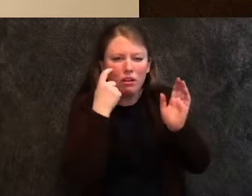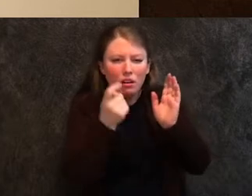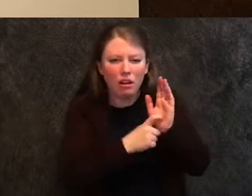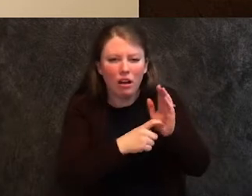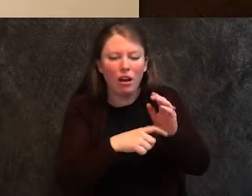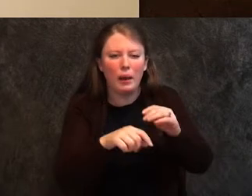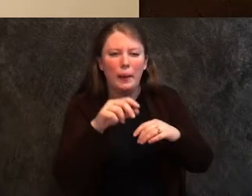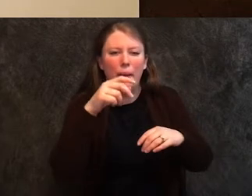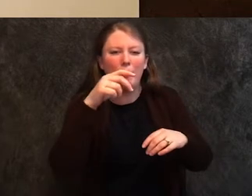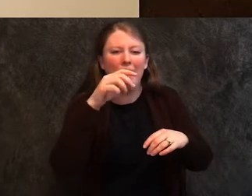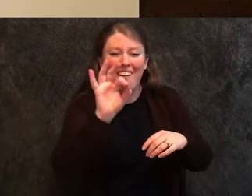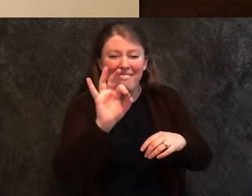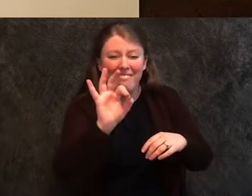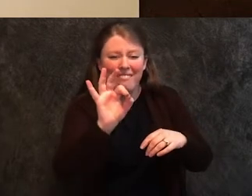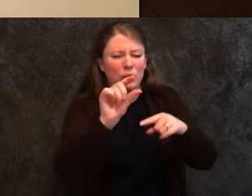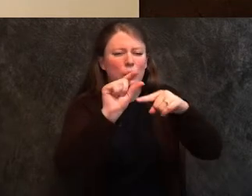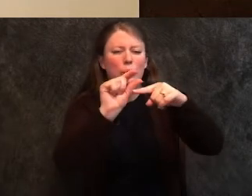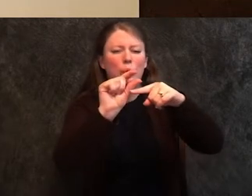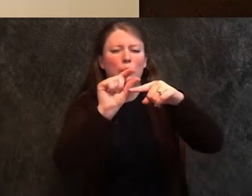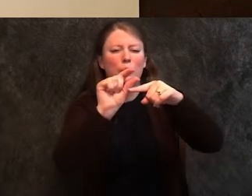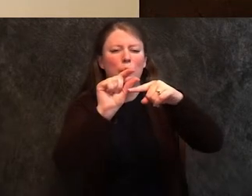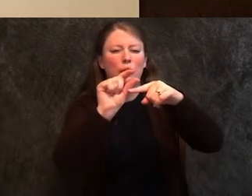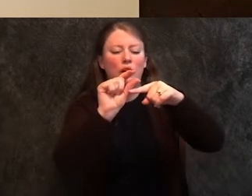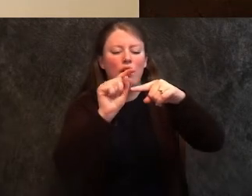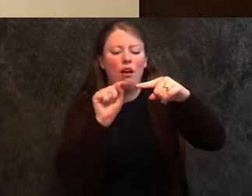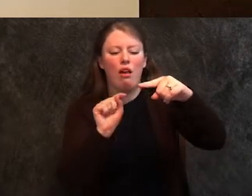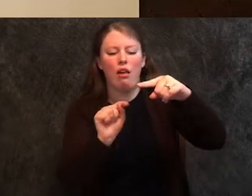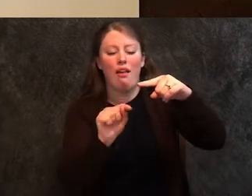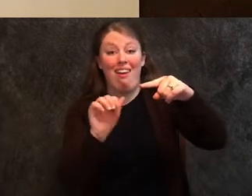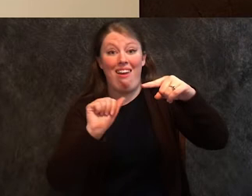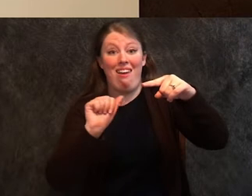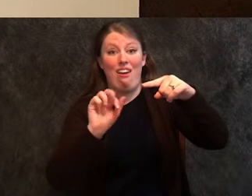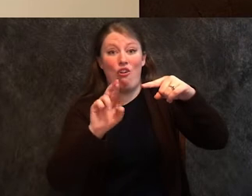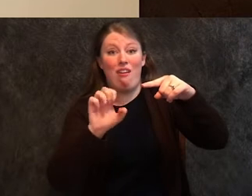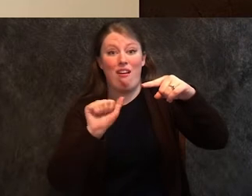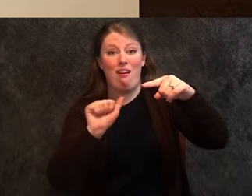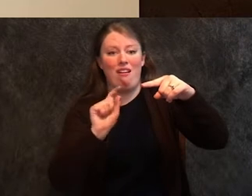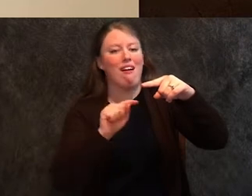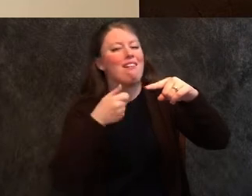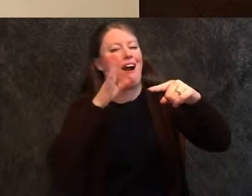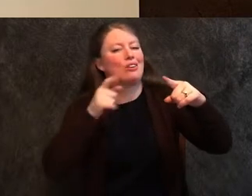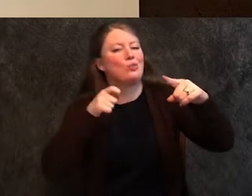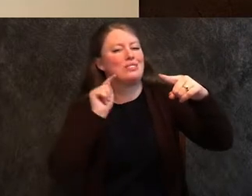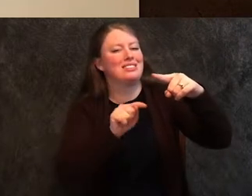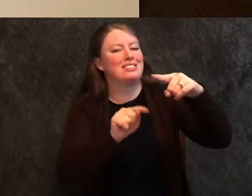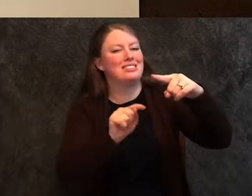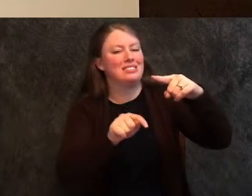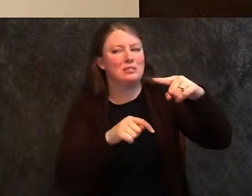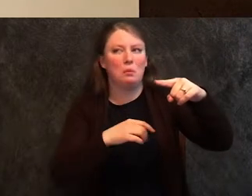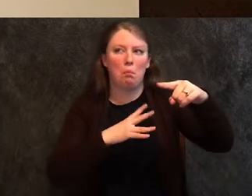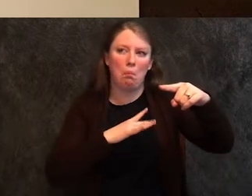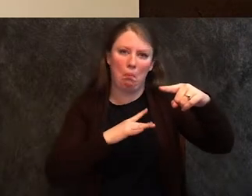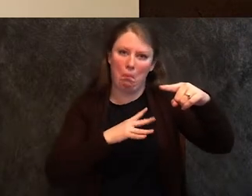area underneath, which God is in control of, that's the bigger part of the fraction. Now, hear this thing. This is just